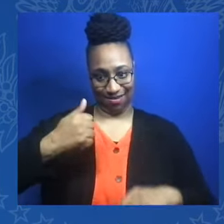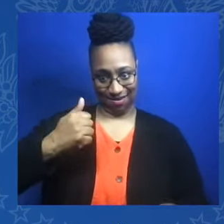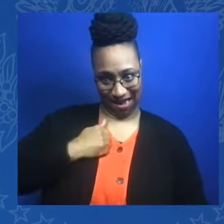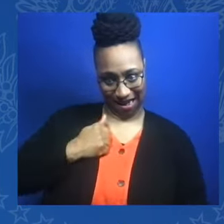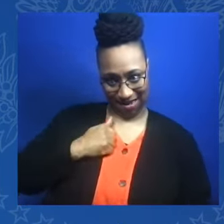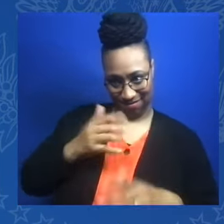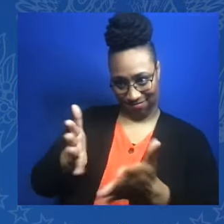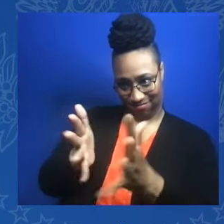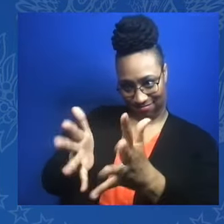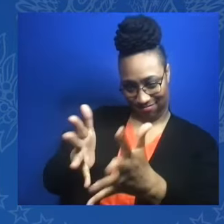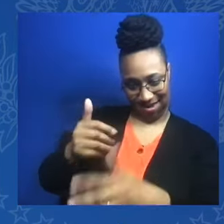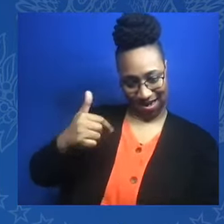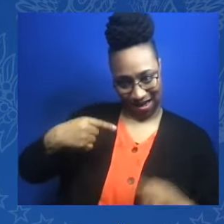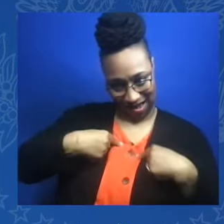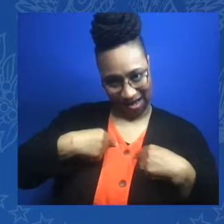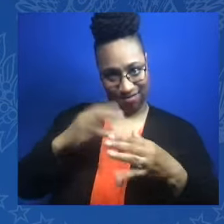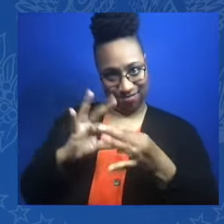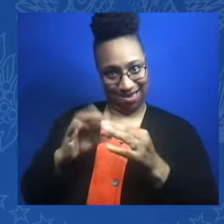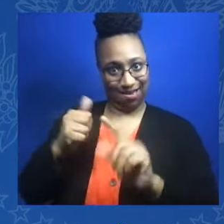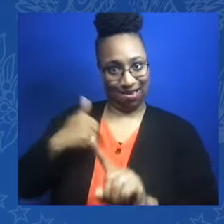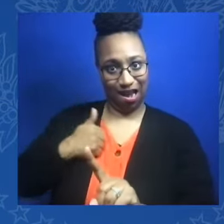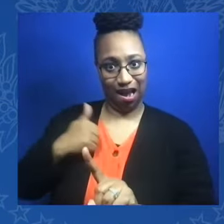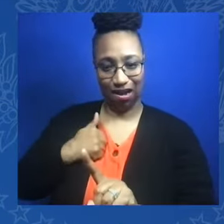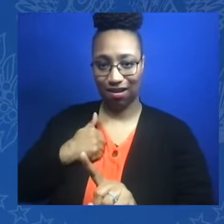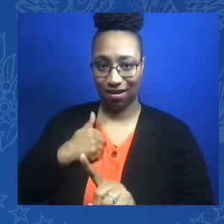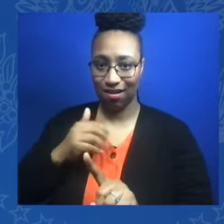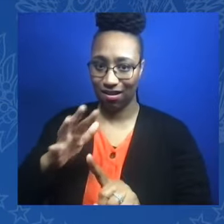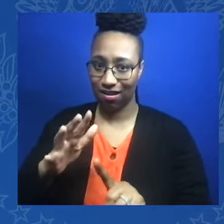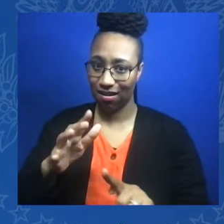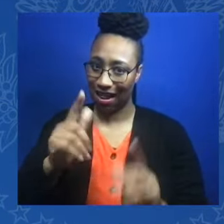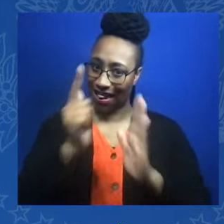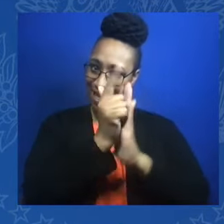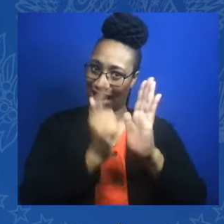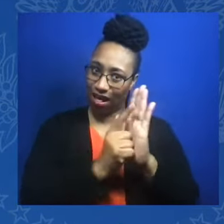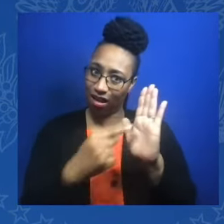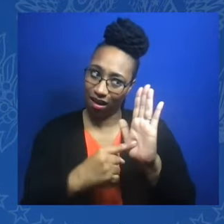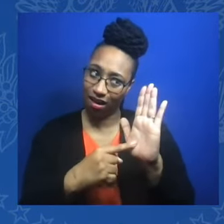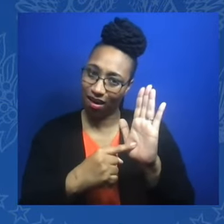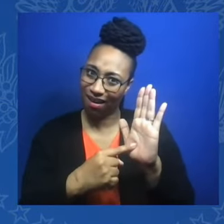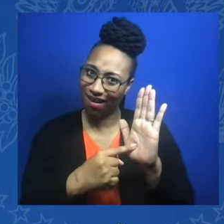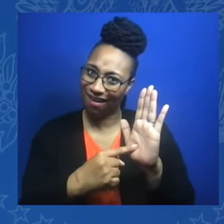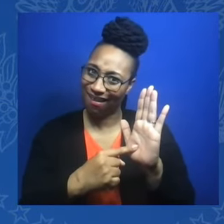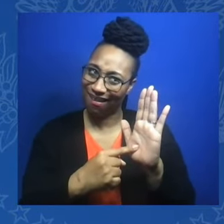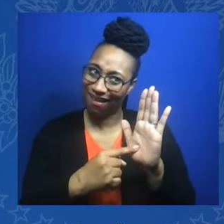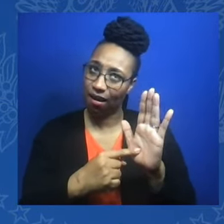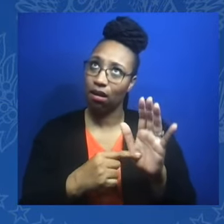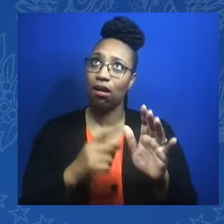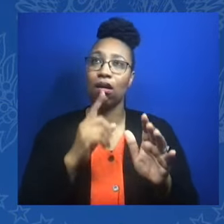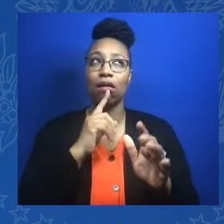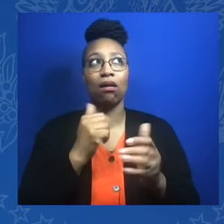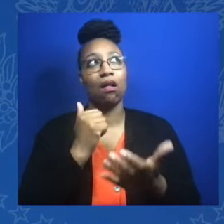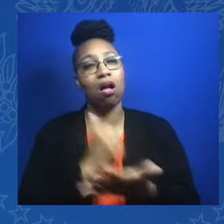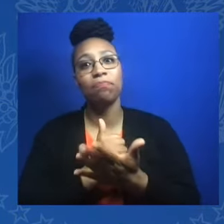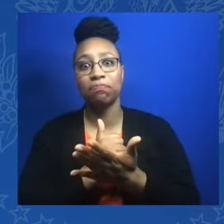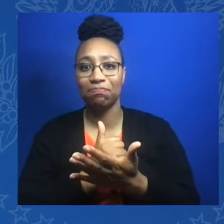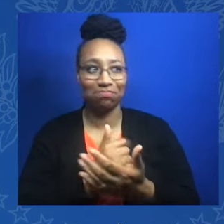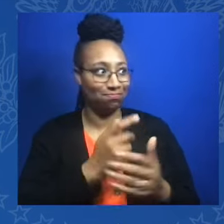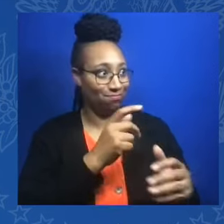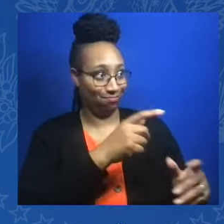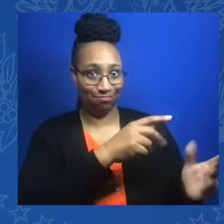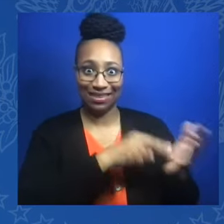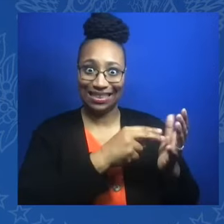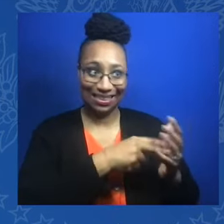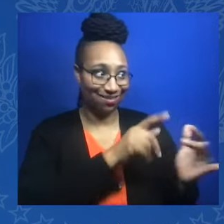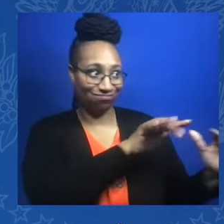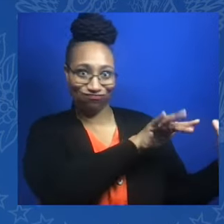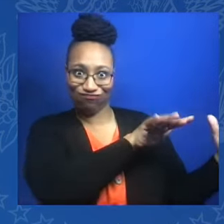to come to Canada from countries in the Western Hemisphere. At the same time, the United States and Canada will work together to discourage unlawful border crossings